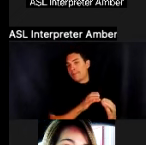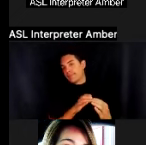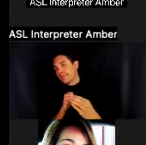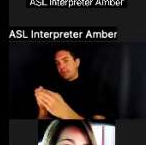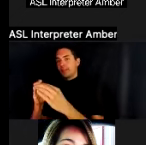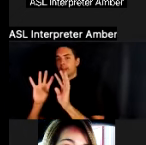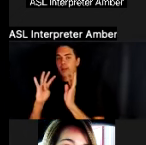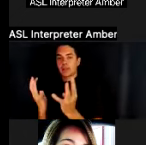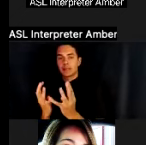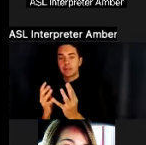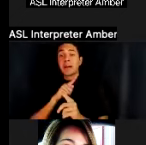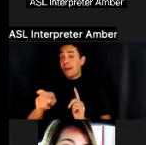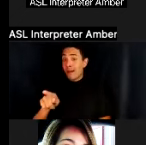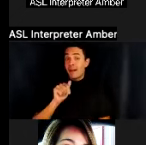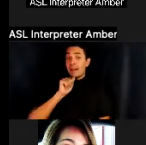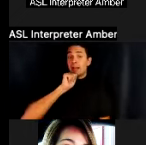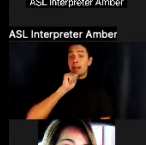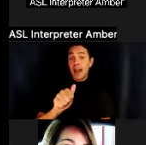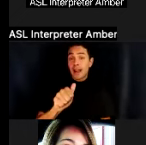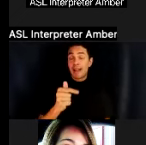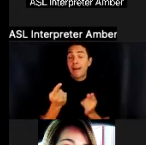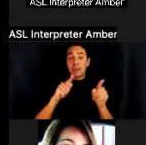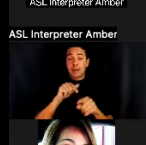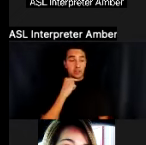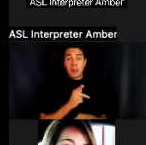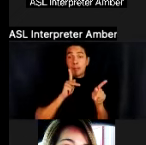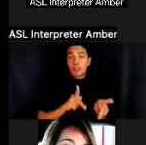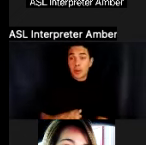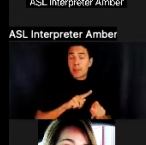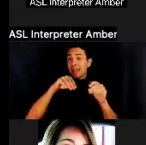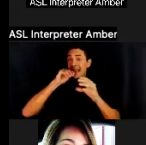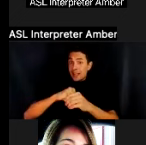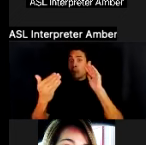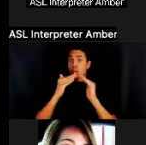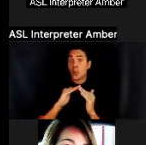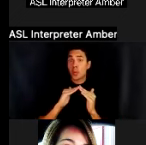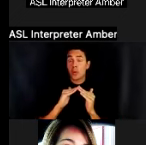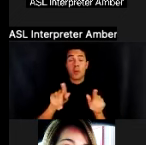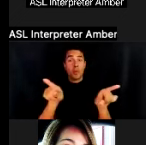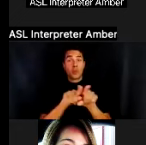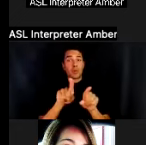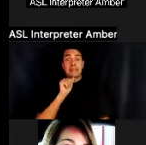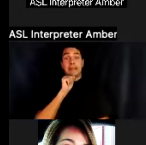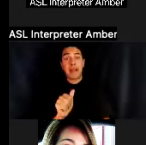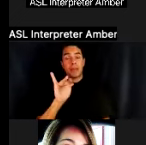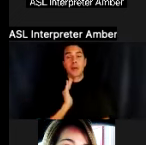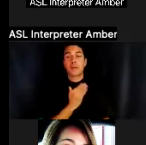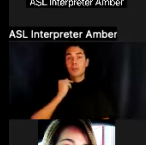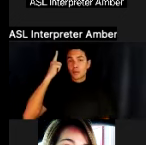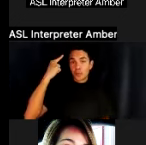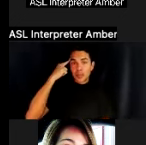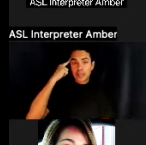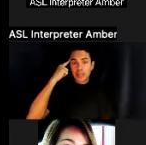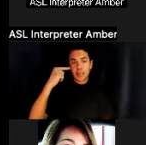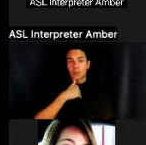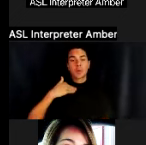not just to person, right? It can happen in a community. Also denial by our government, right? I think we know that